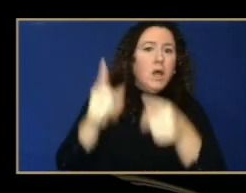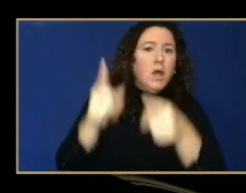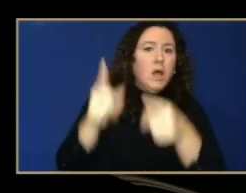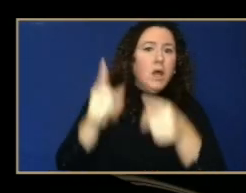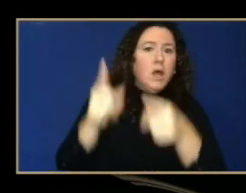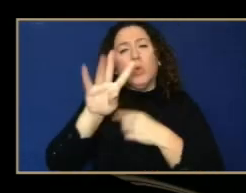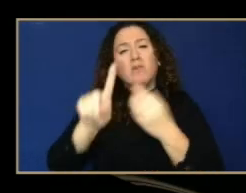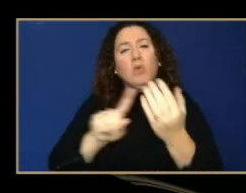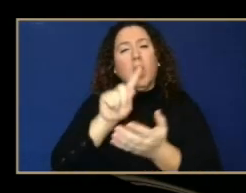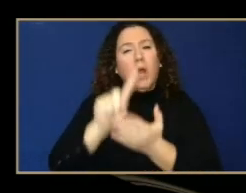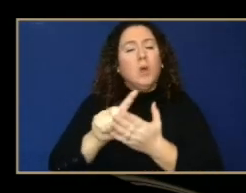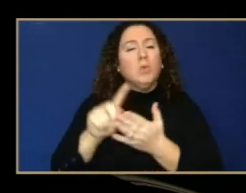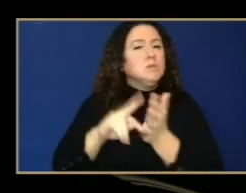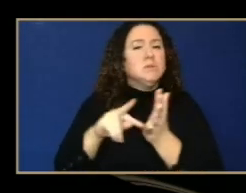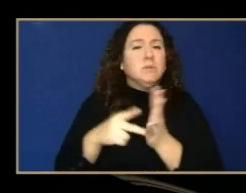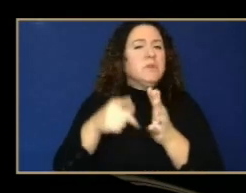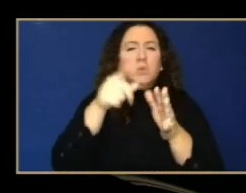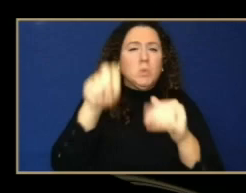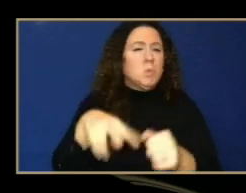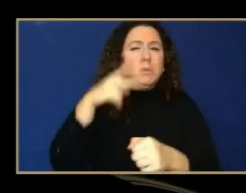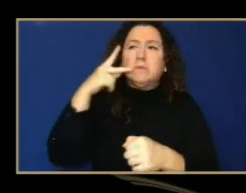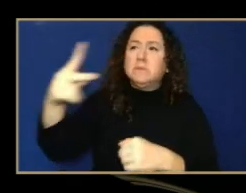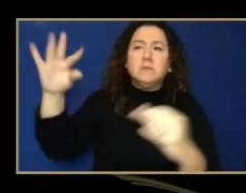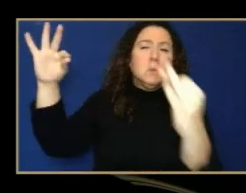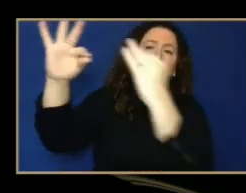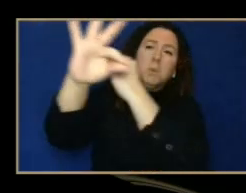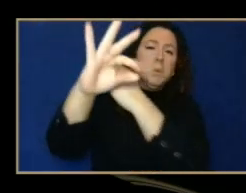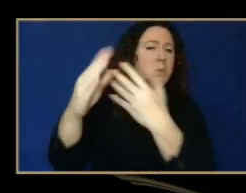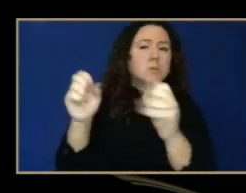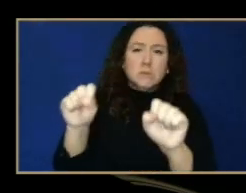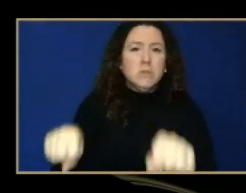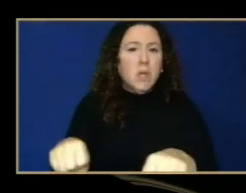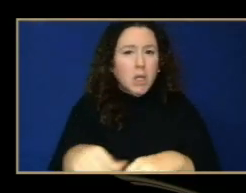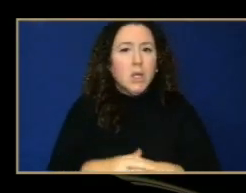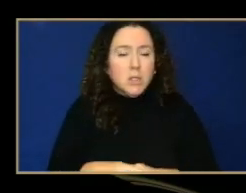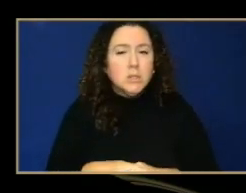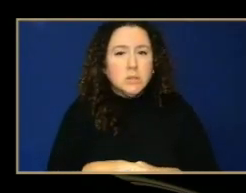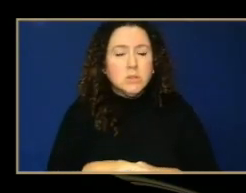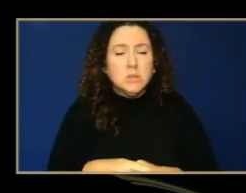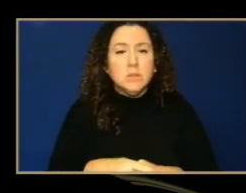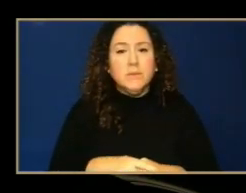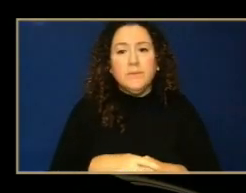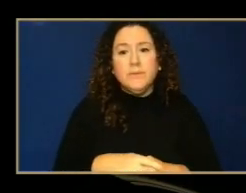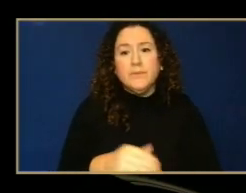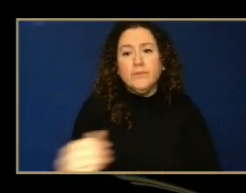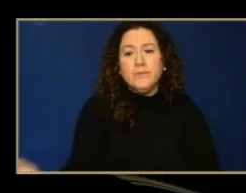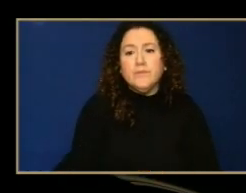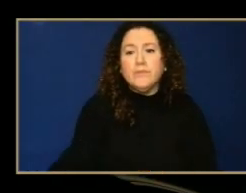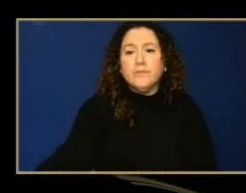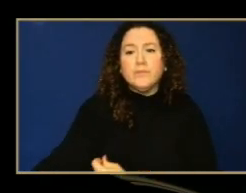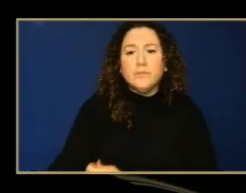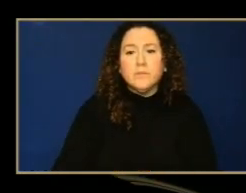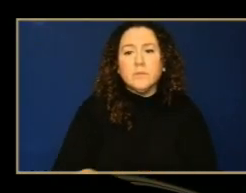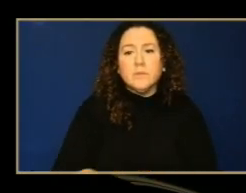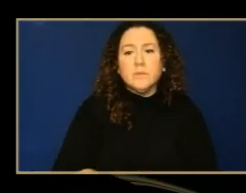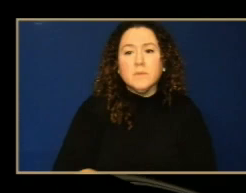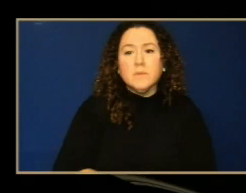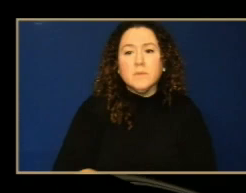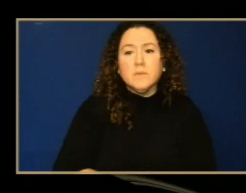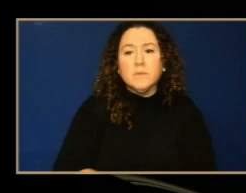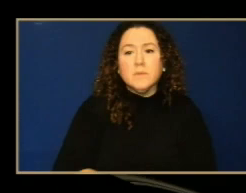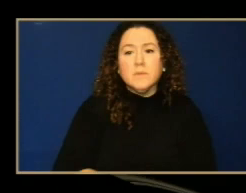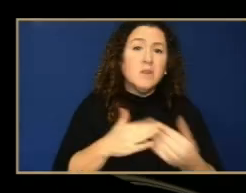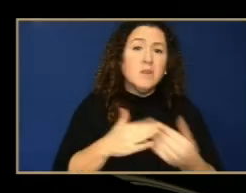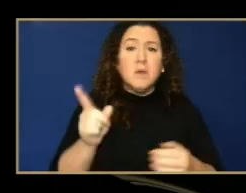small amount, and so from everybody's individual location on Earth, you'll have about an hour. Maybe a little bit